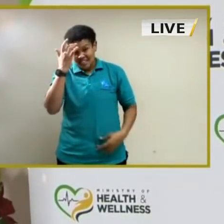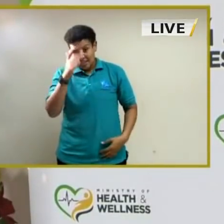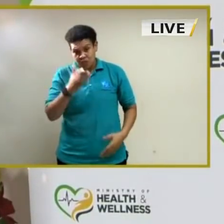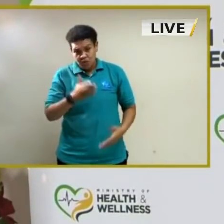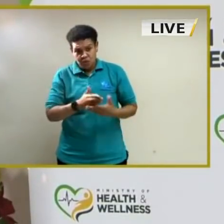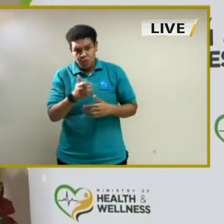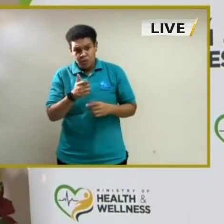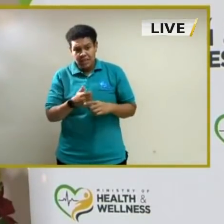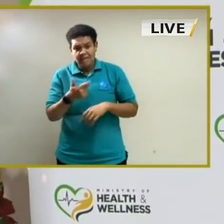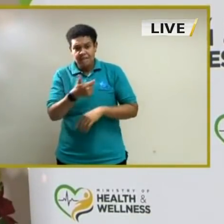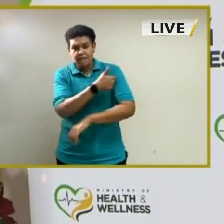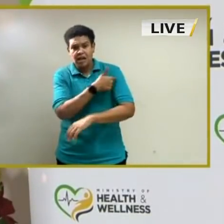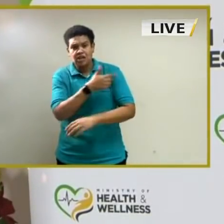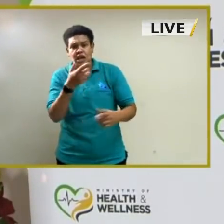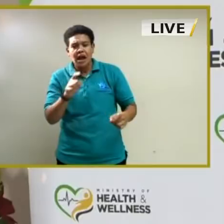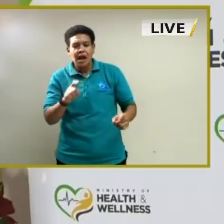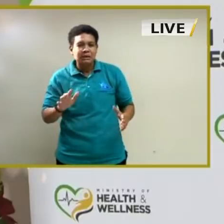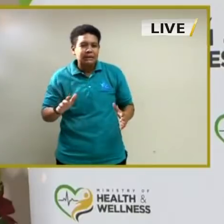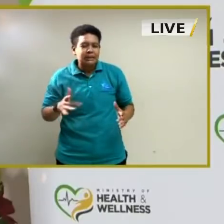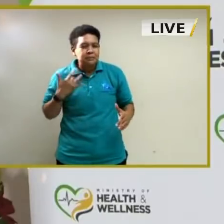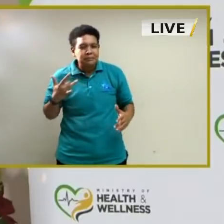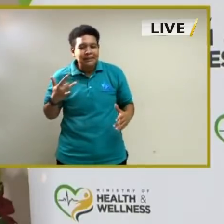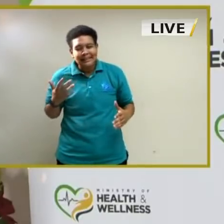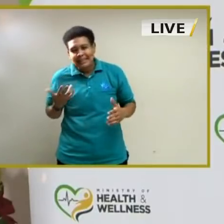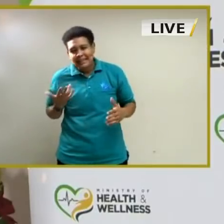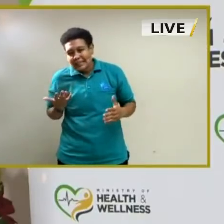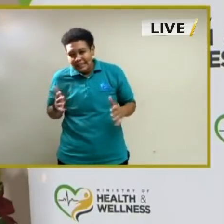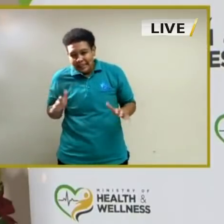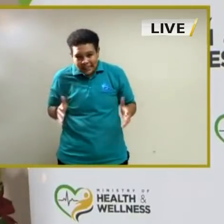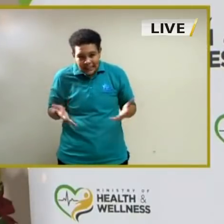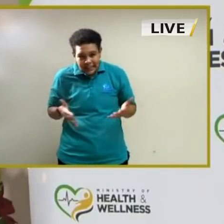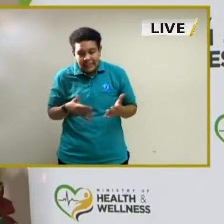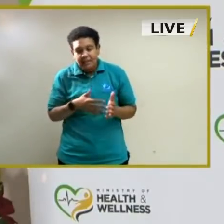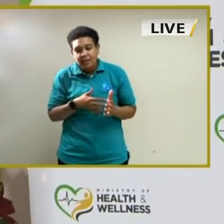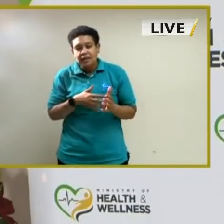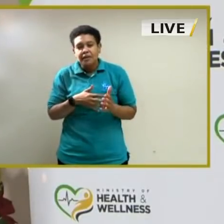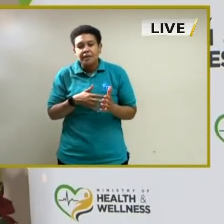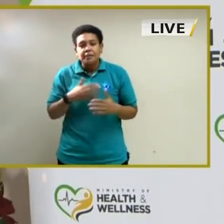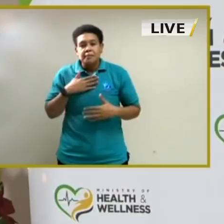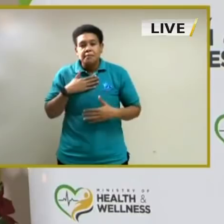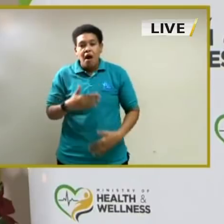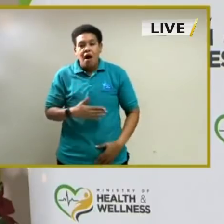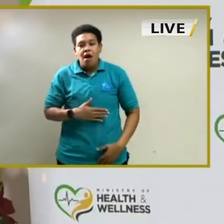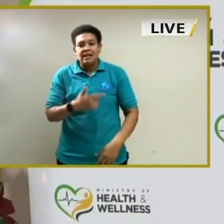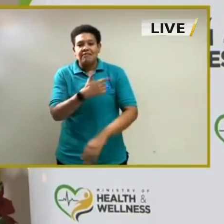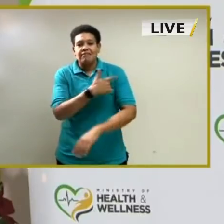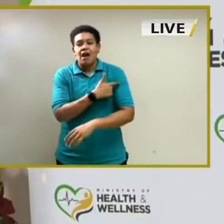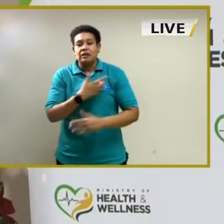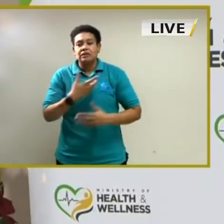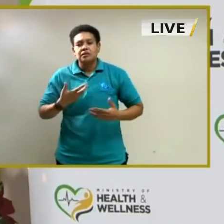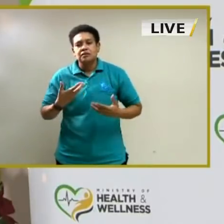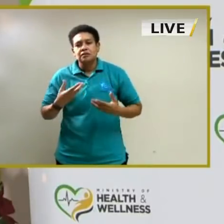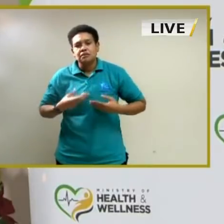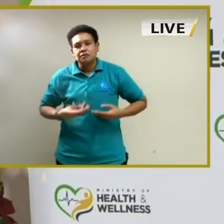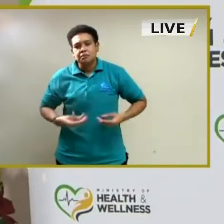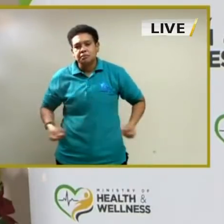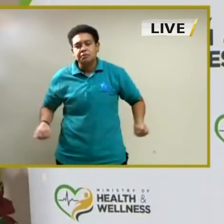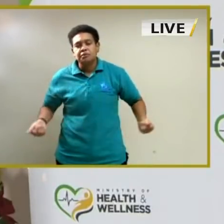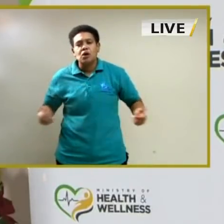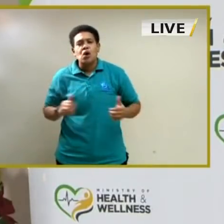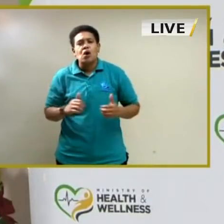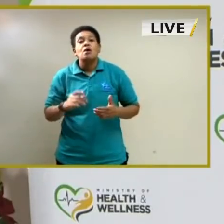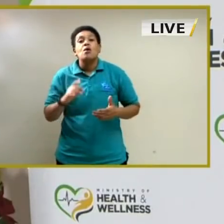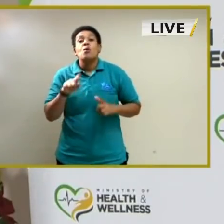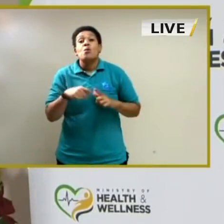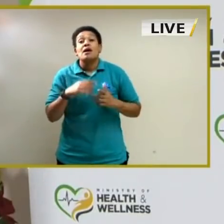through vaccination, it wanes. So how fast it wanes is not really known.